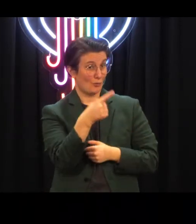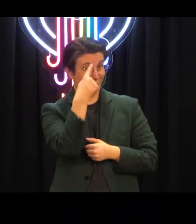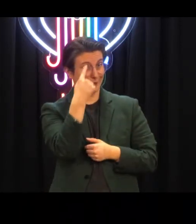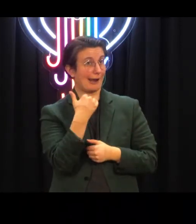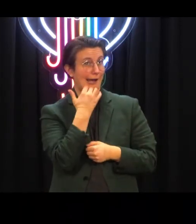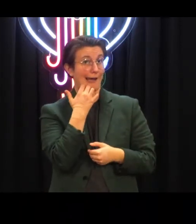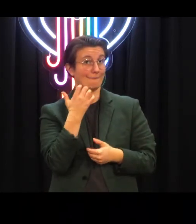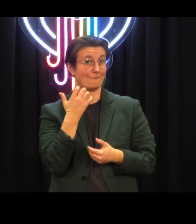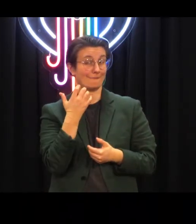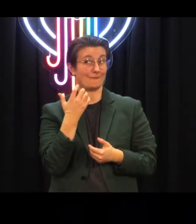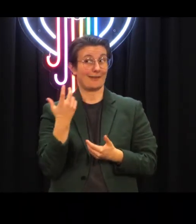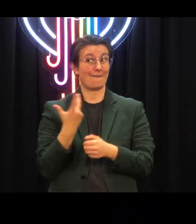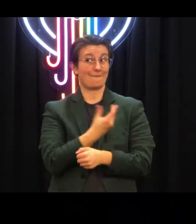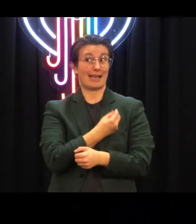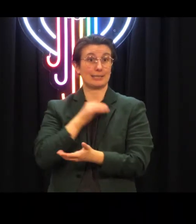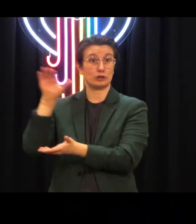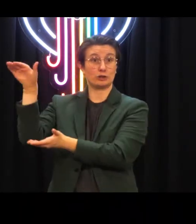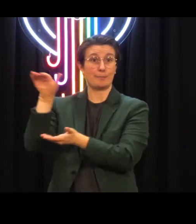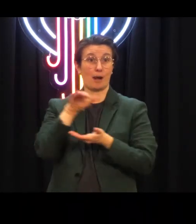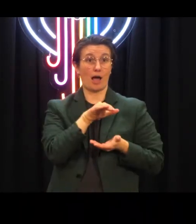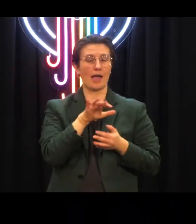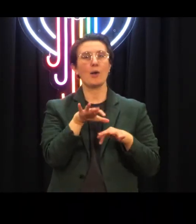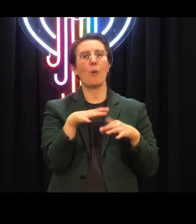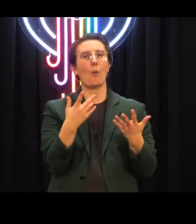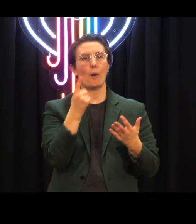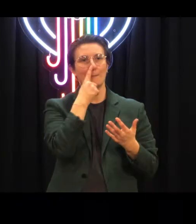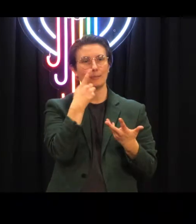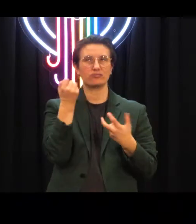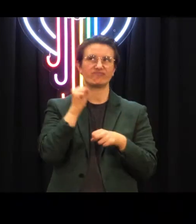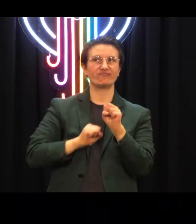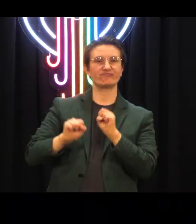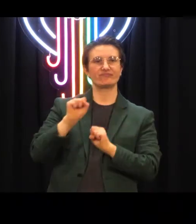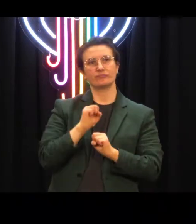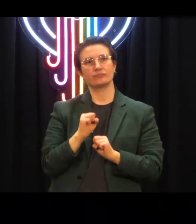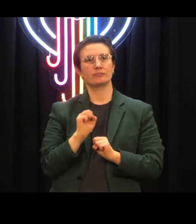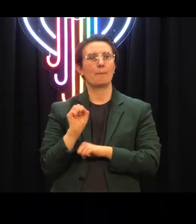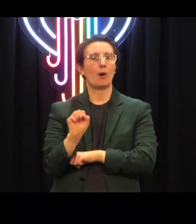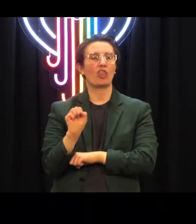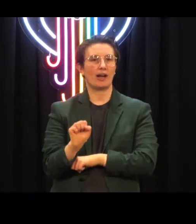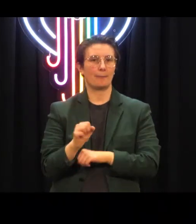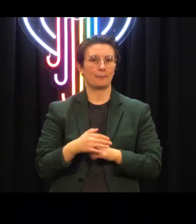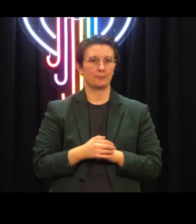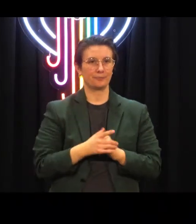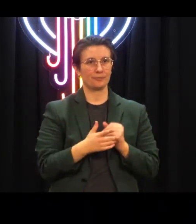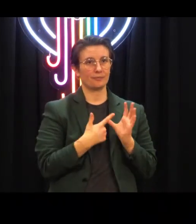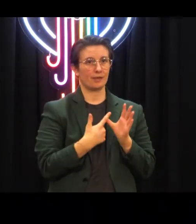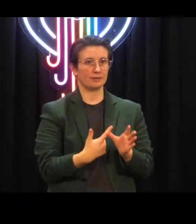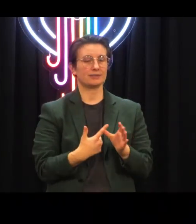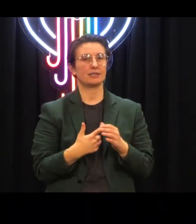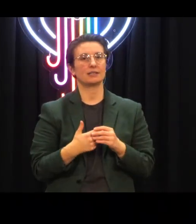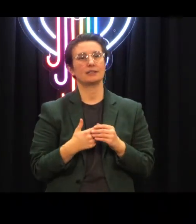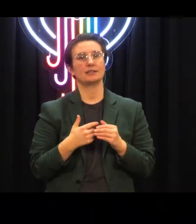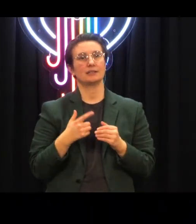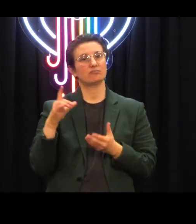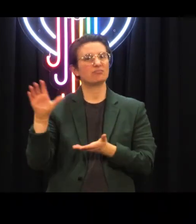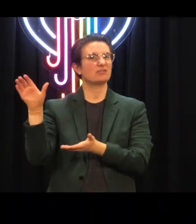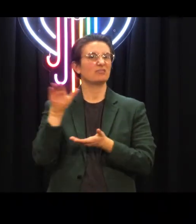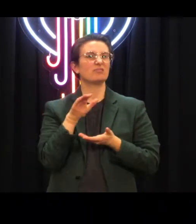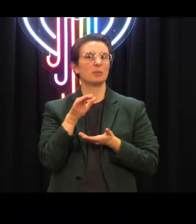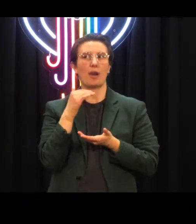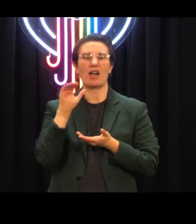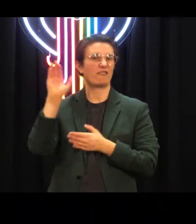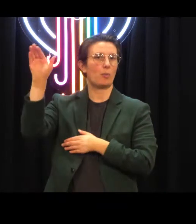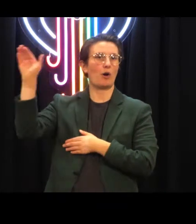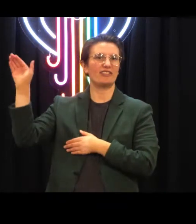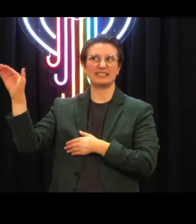we're encouraging everyone who isn't yet vaccinated to come forward, and you've seen that we're continuing to do that.